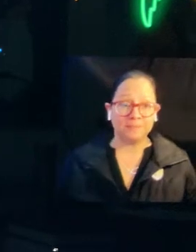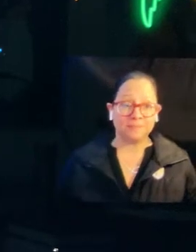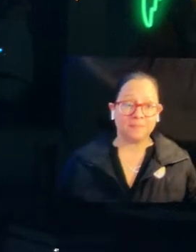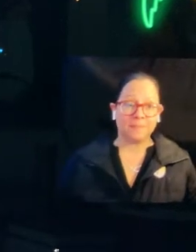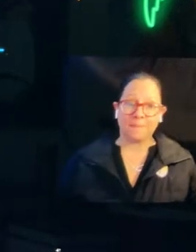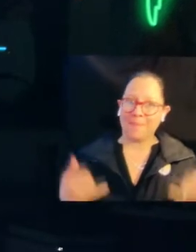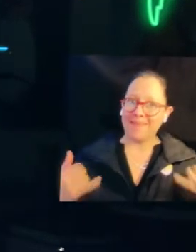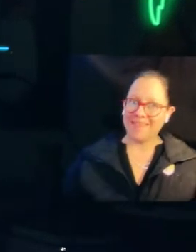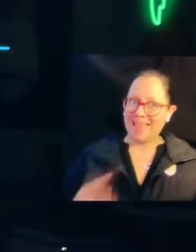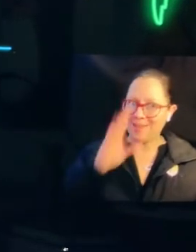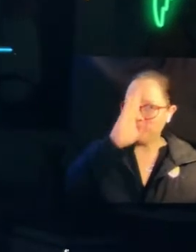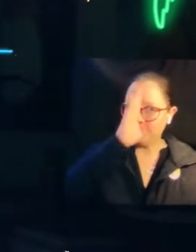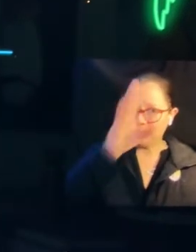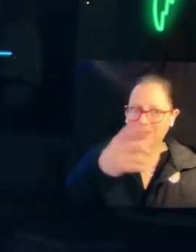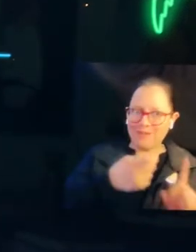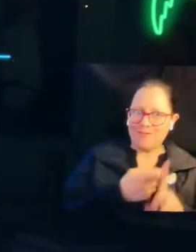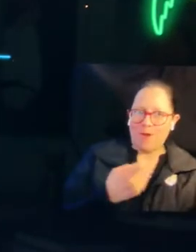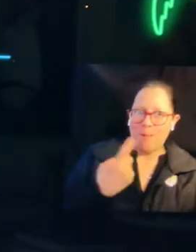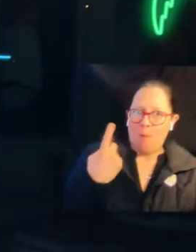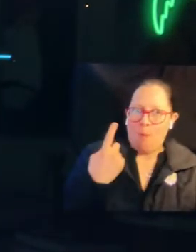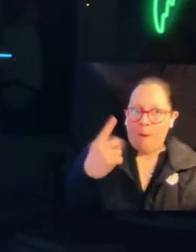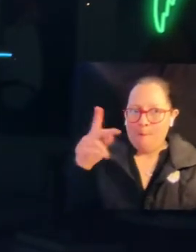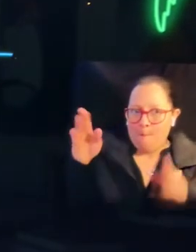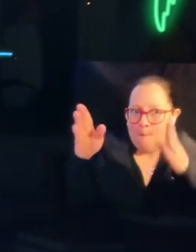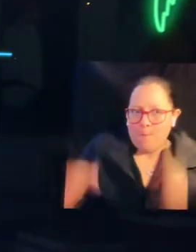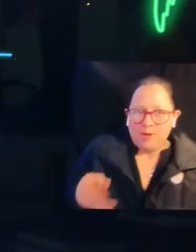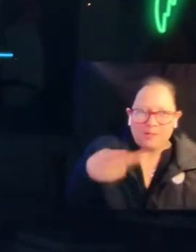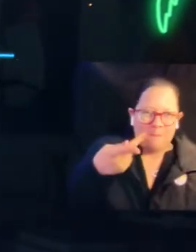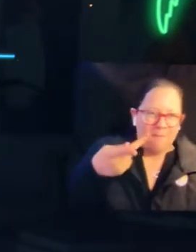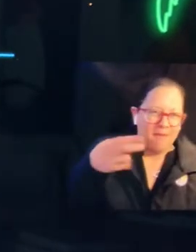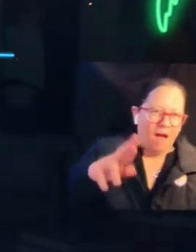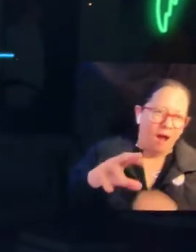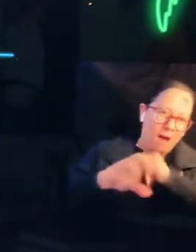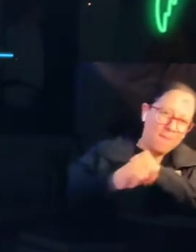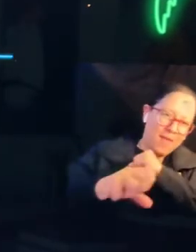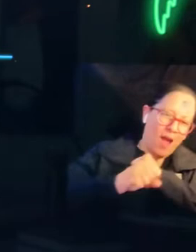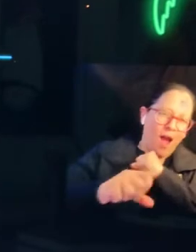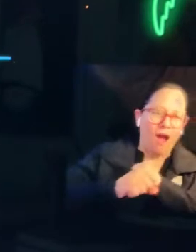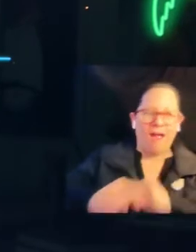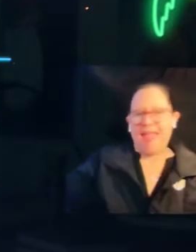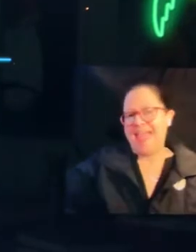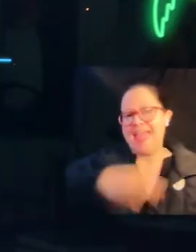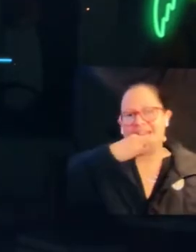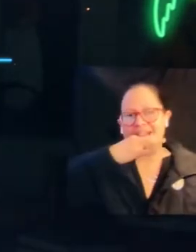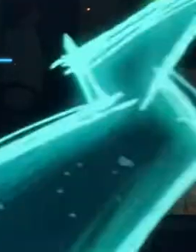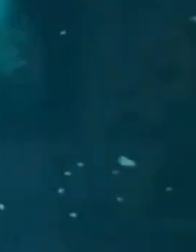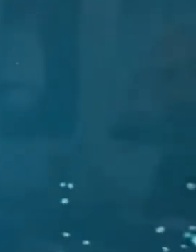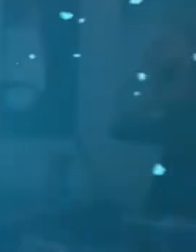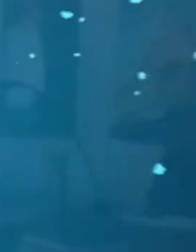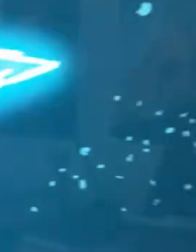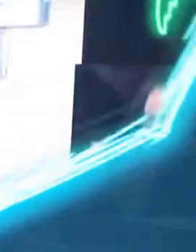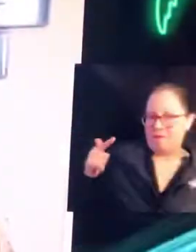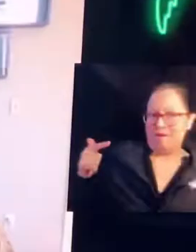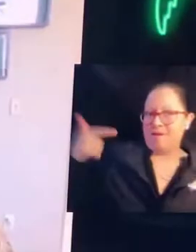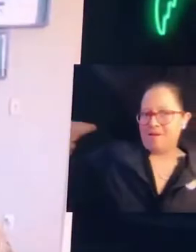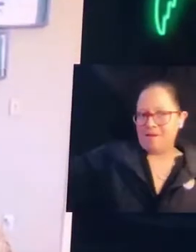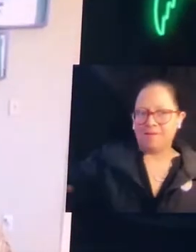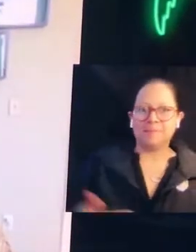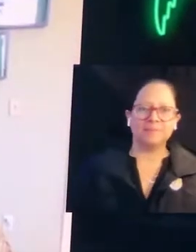directly from an industry PR expert. Super excited for this. Kayla, I'll hand it back to you.